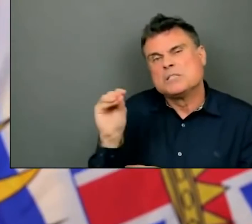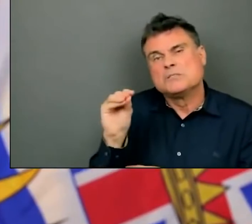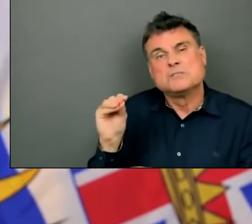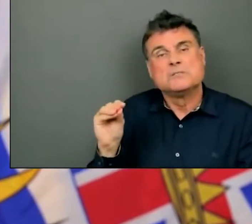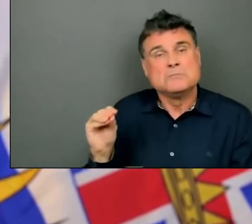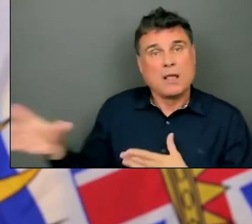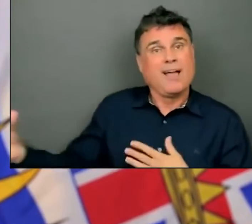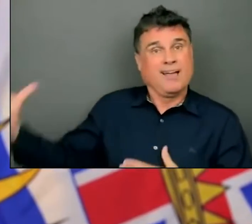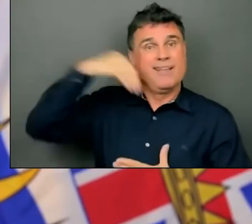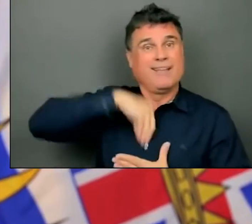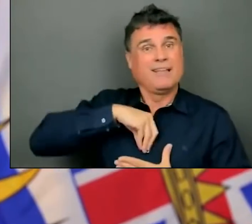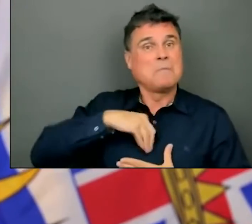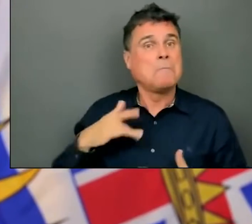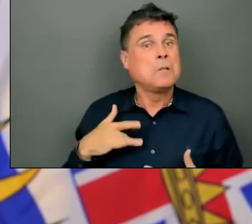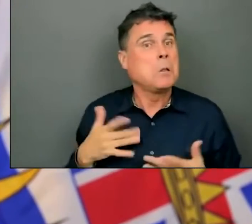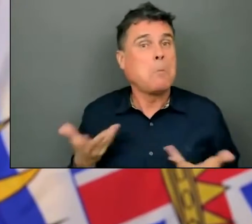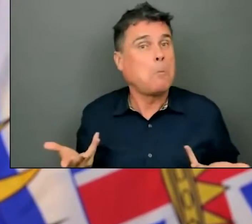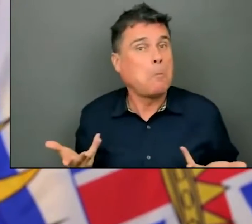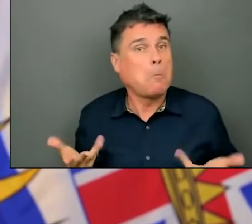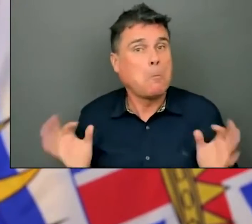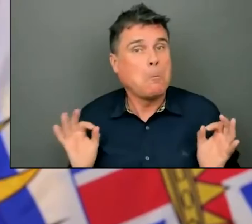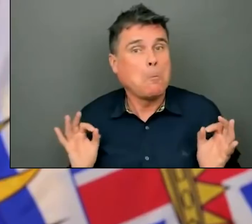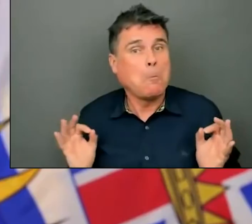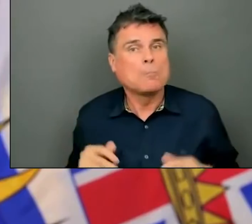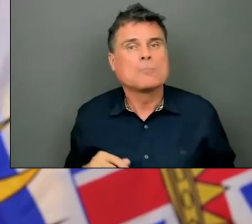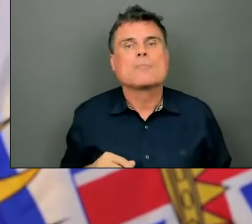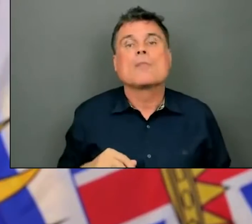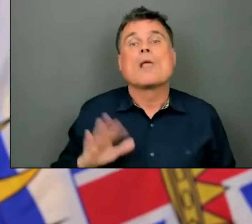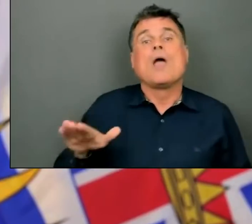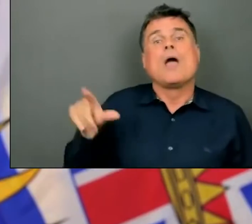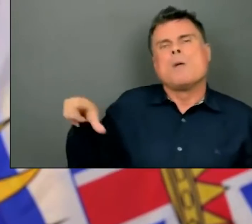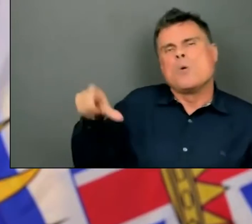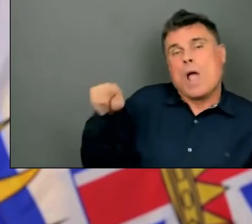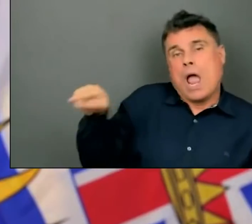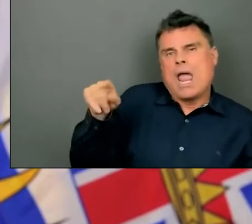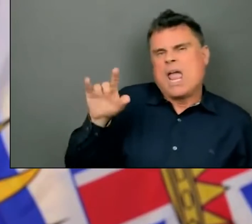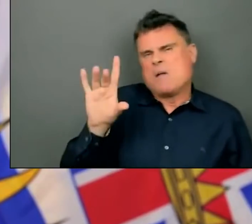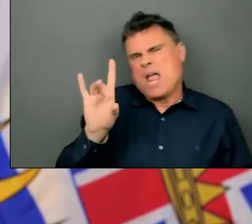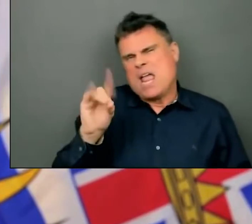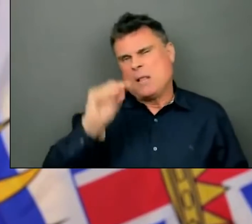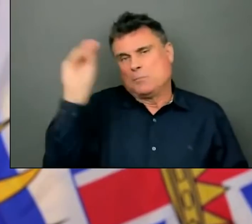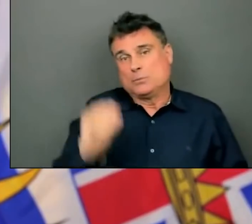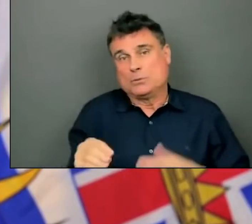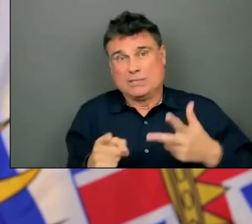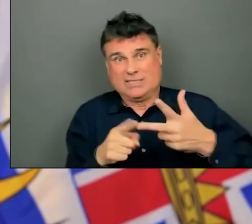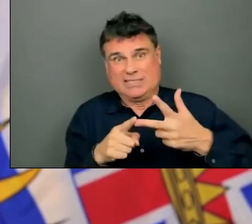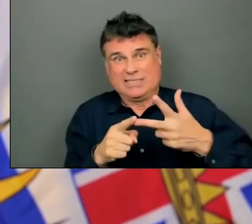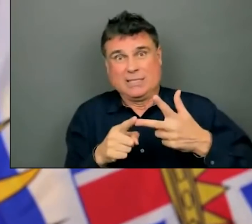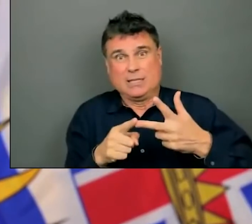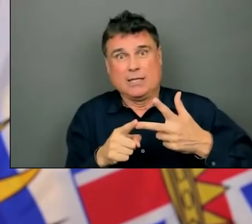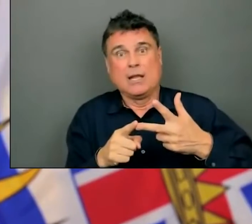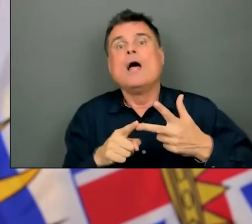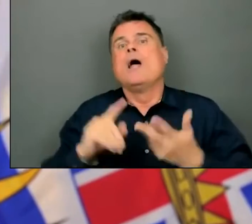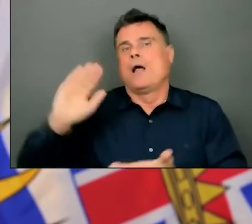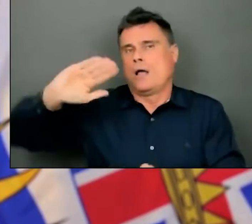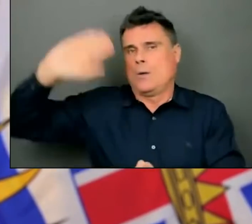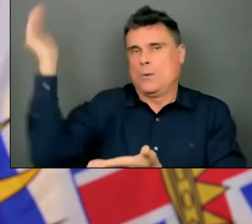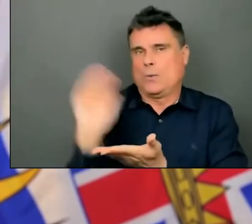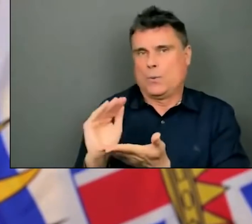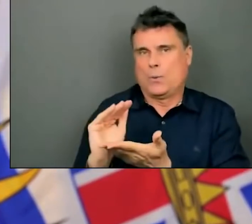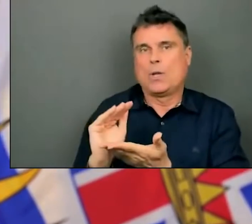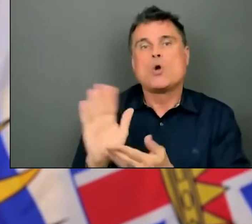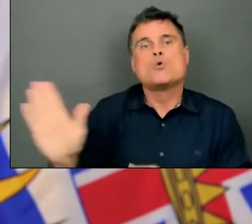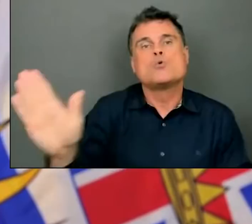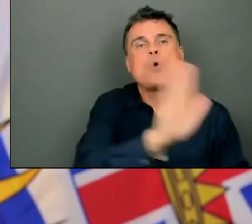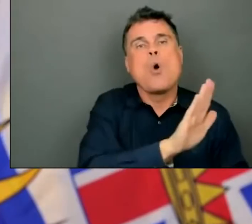they looked as well, it's about 80% effective. If you get that booster dose, it reduces your risk of needing to go to an